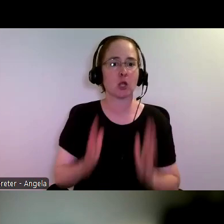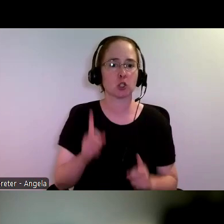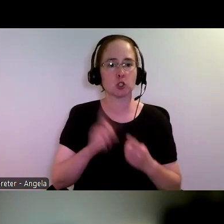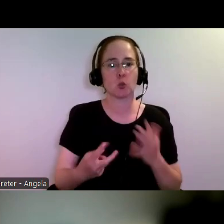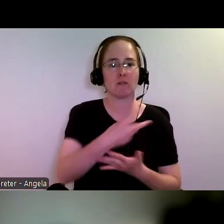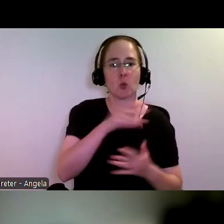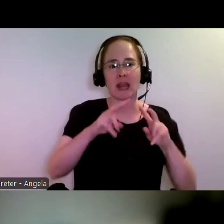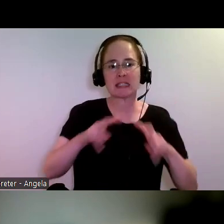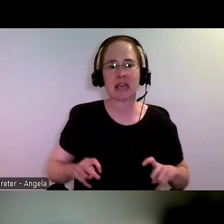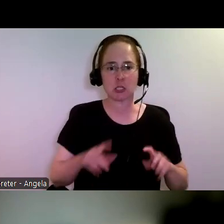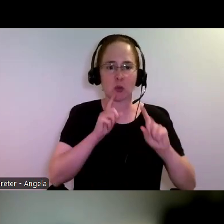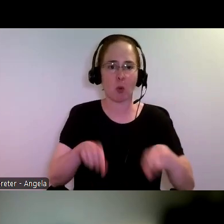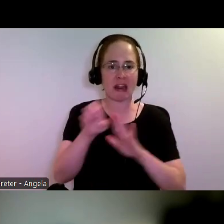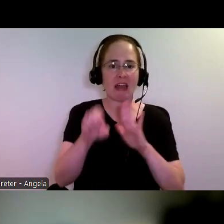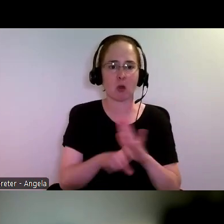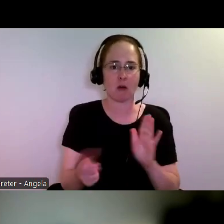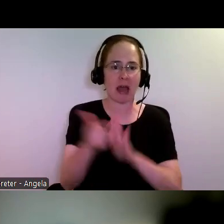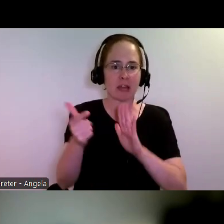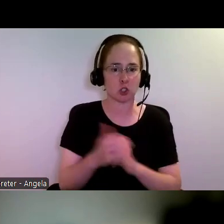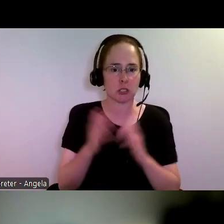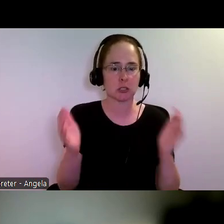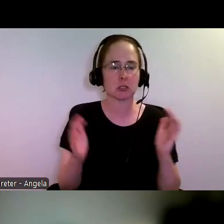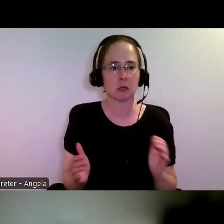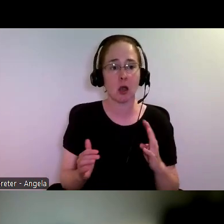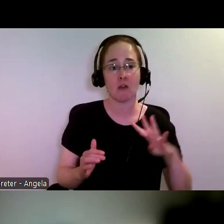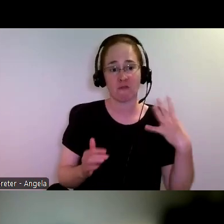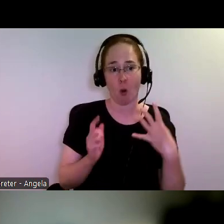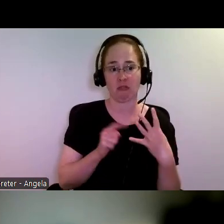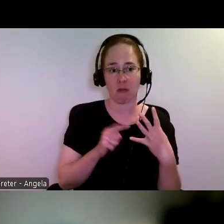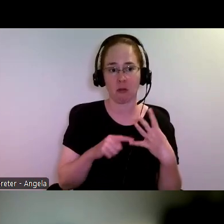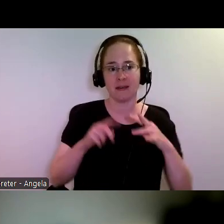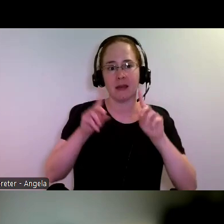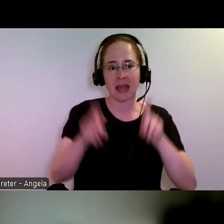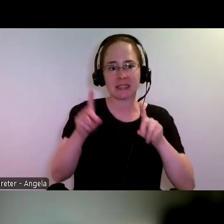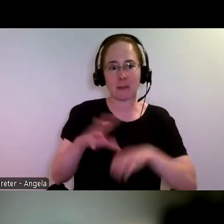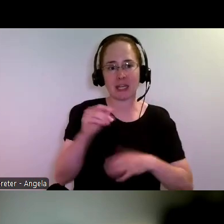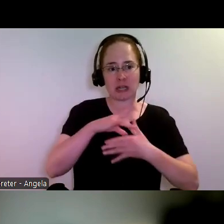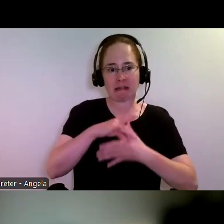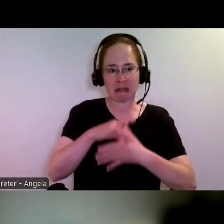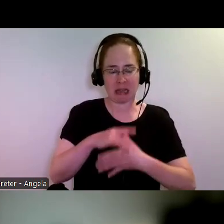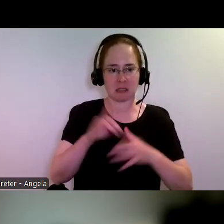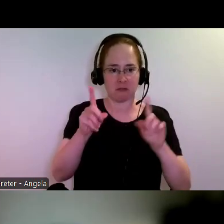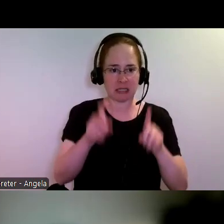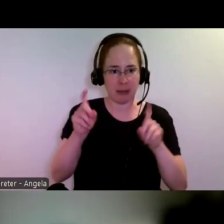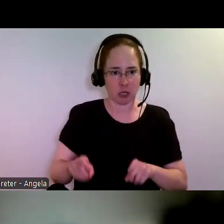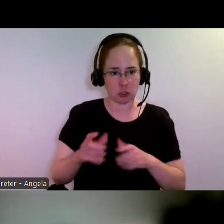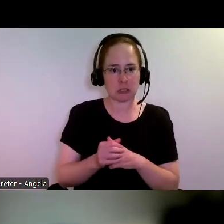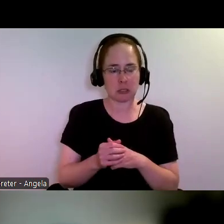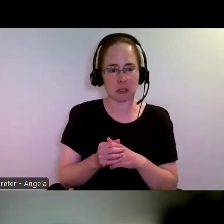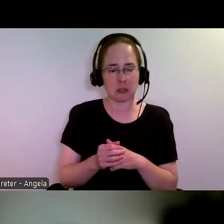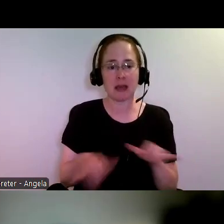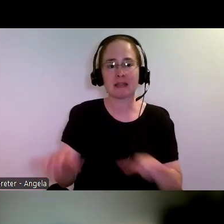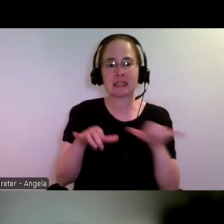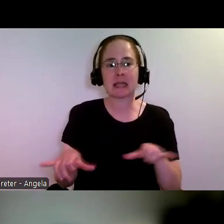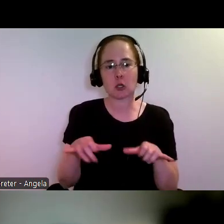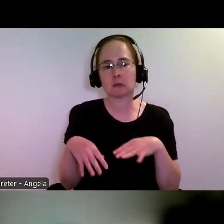reported ethical violations. The fourth standard around examinations and content of examinations, the standard